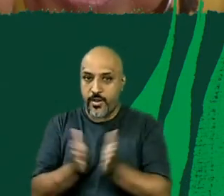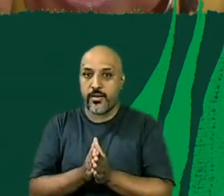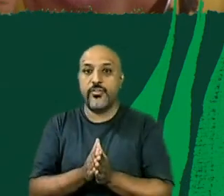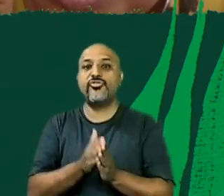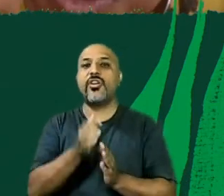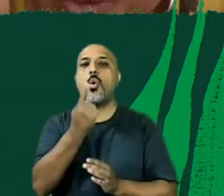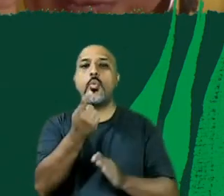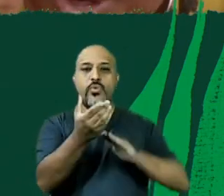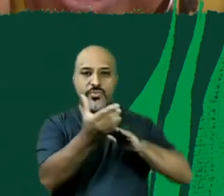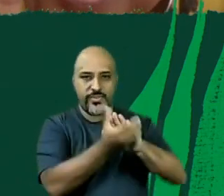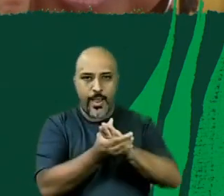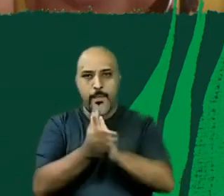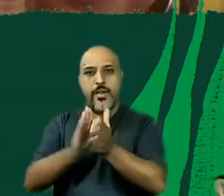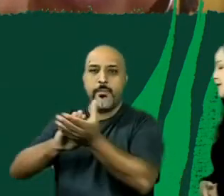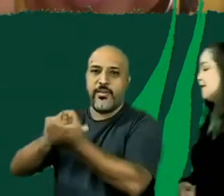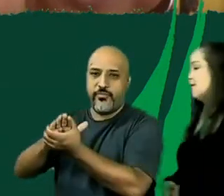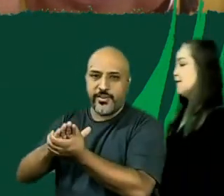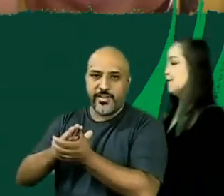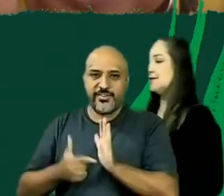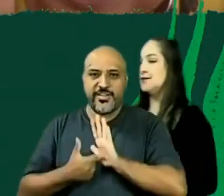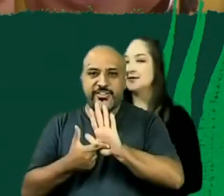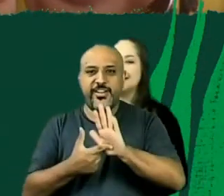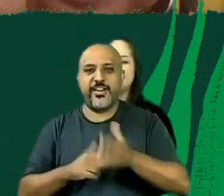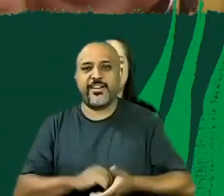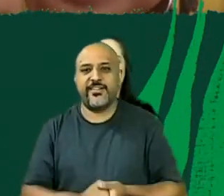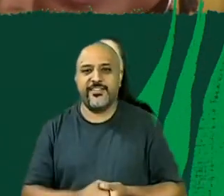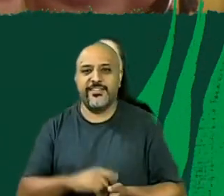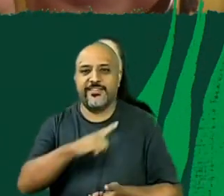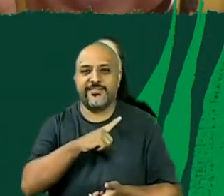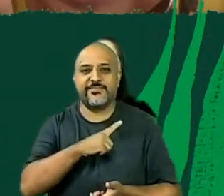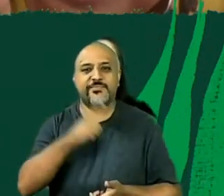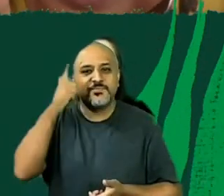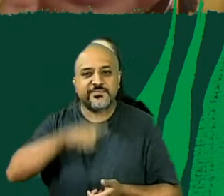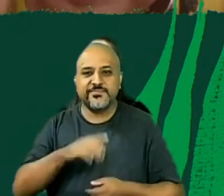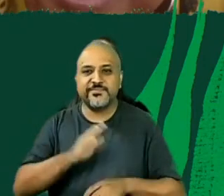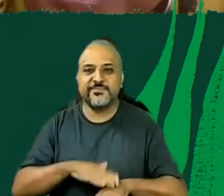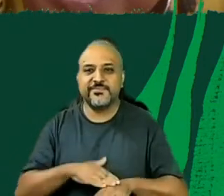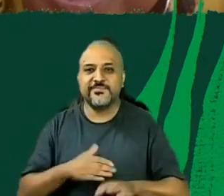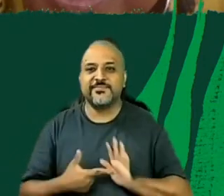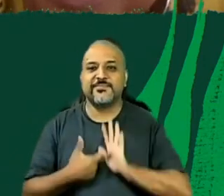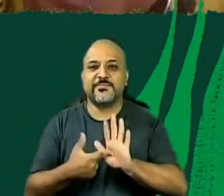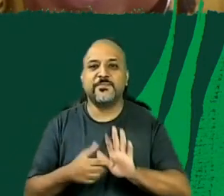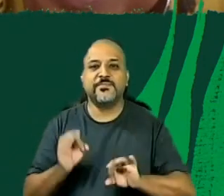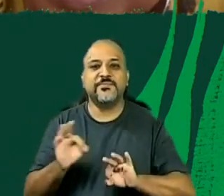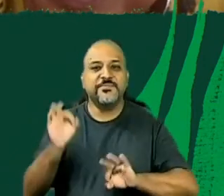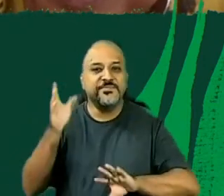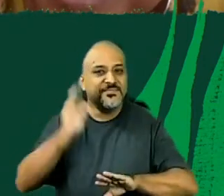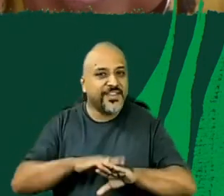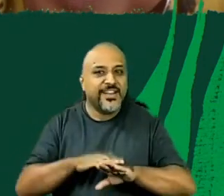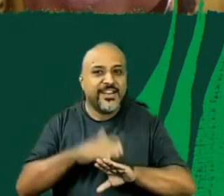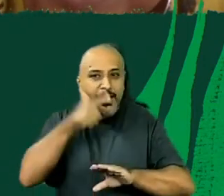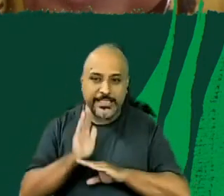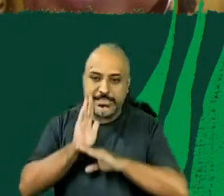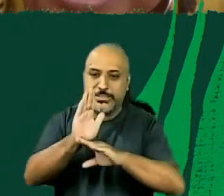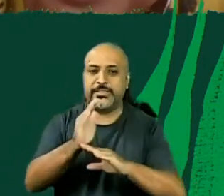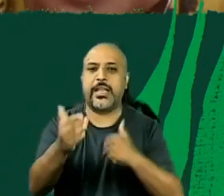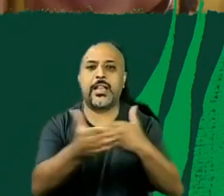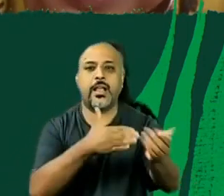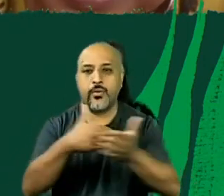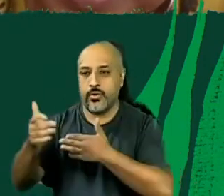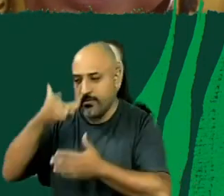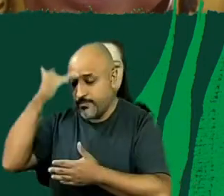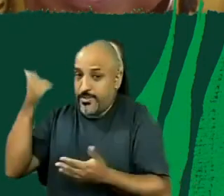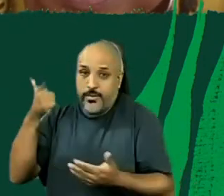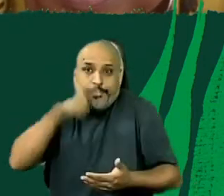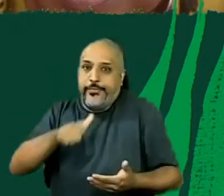and there was no way in the world that I could support anybody. I could hardly support myself. So I can